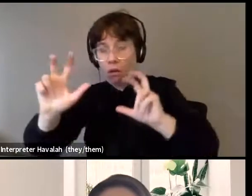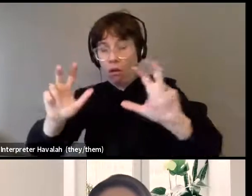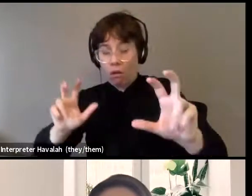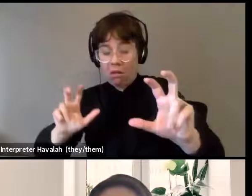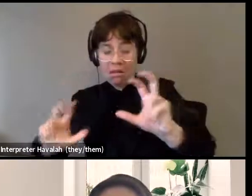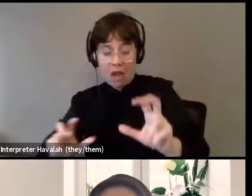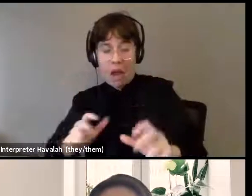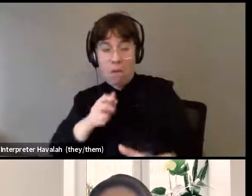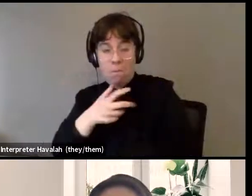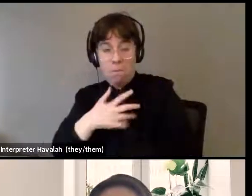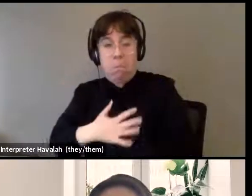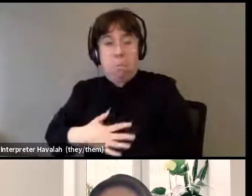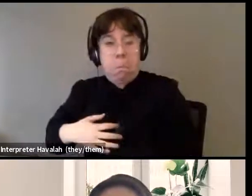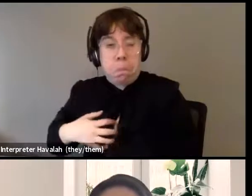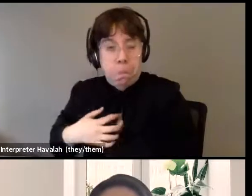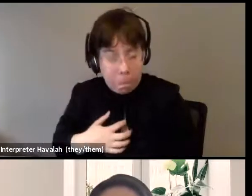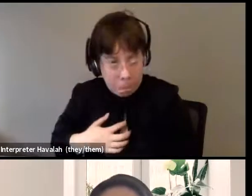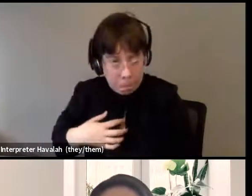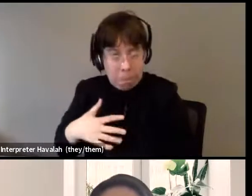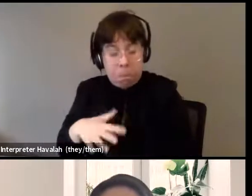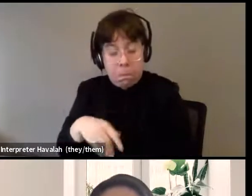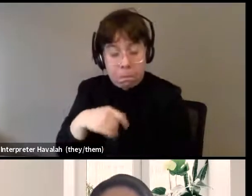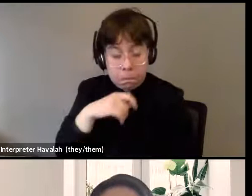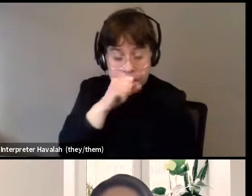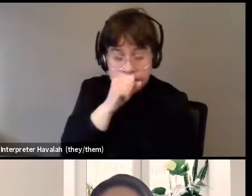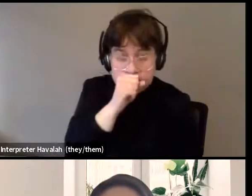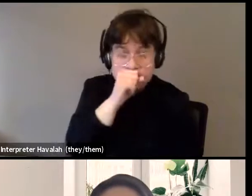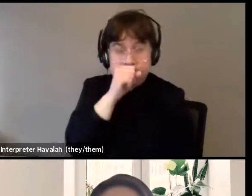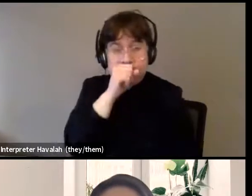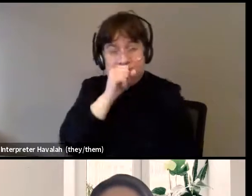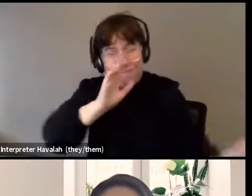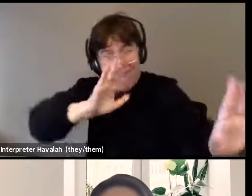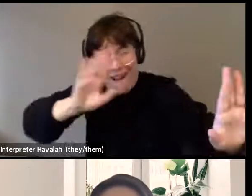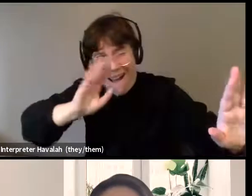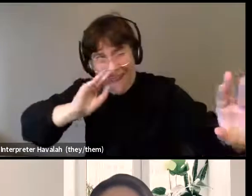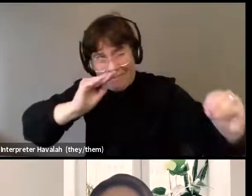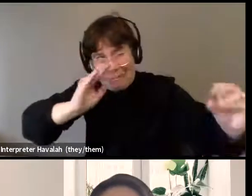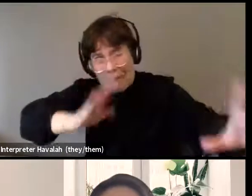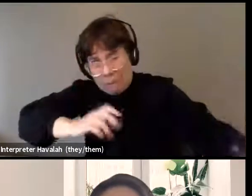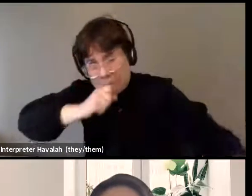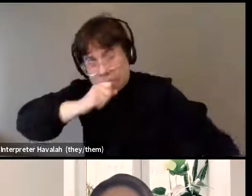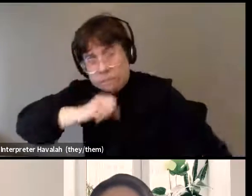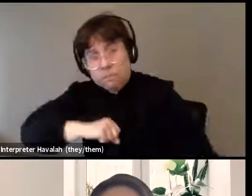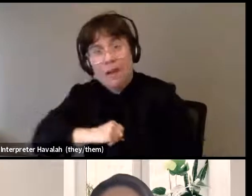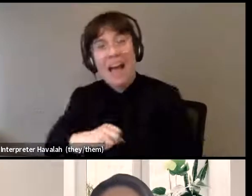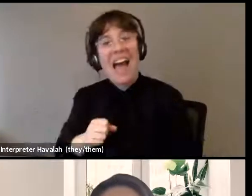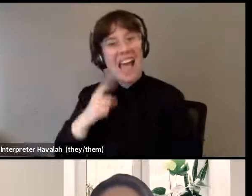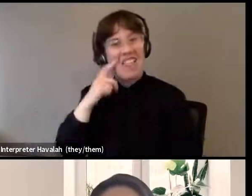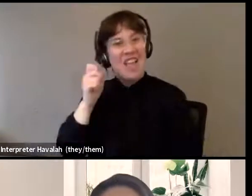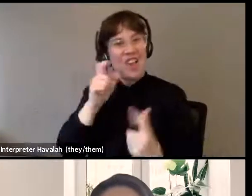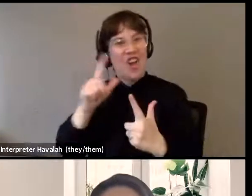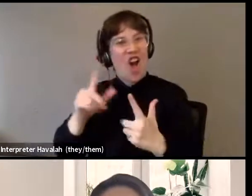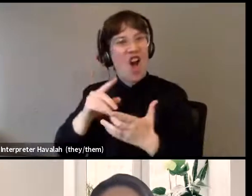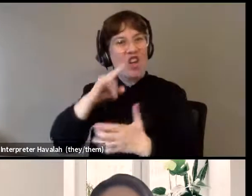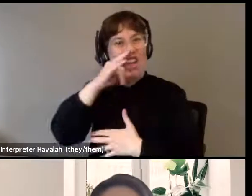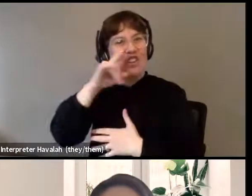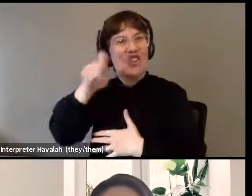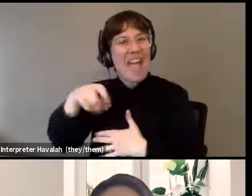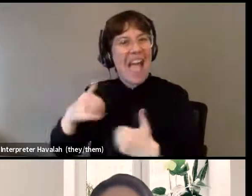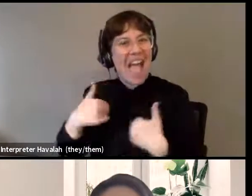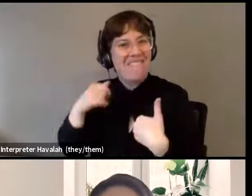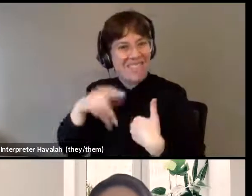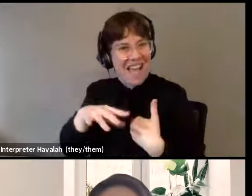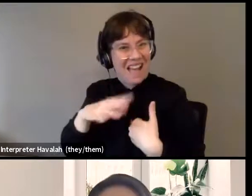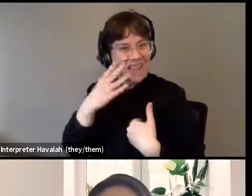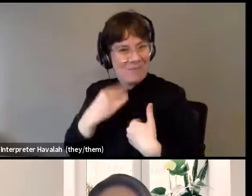throw up on her shoes because I am that nauseous. And I think that every kid should have that experience